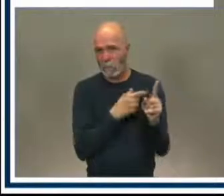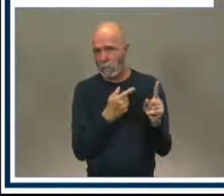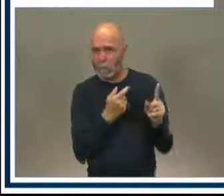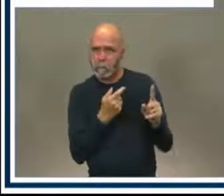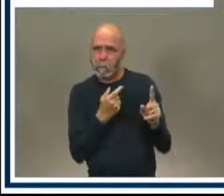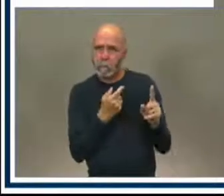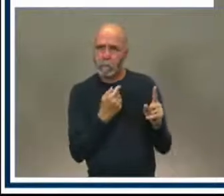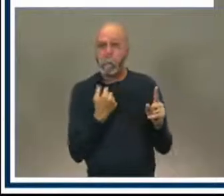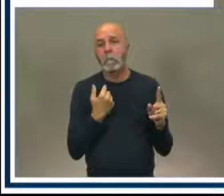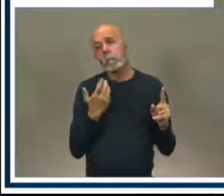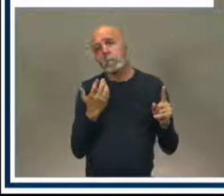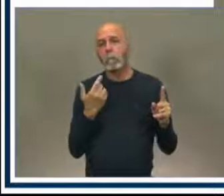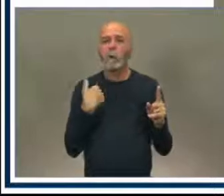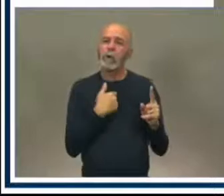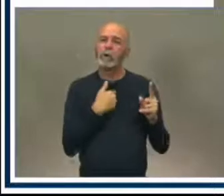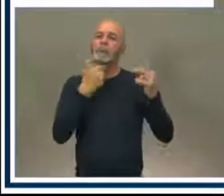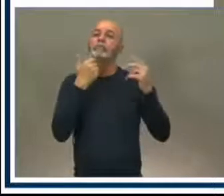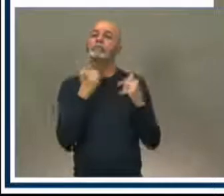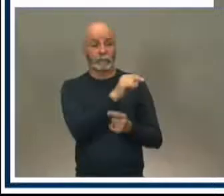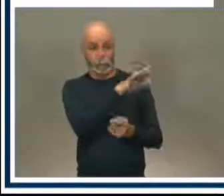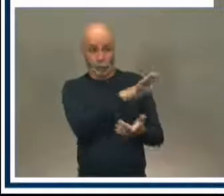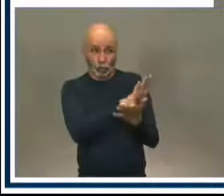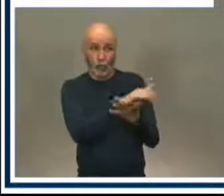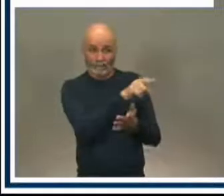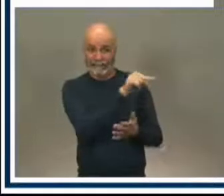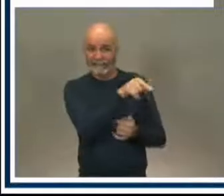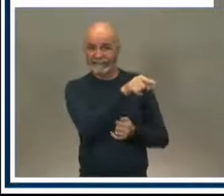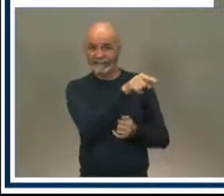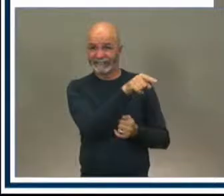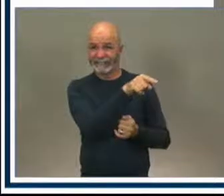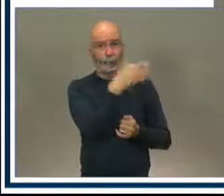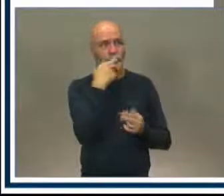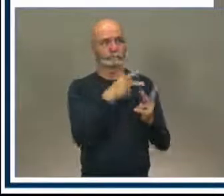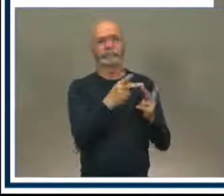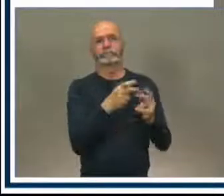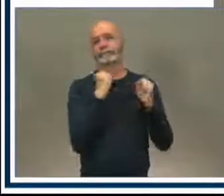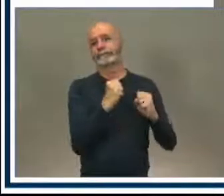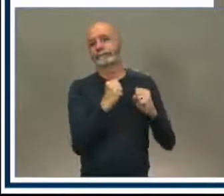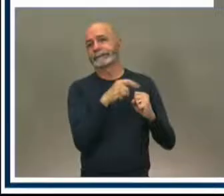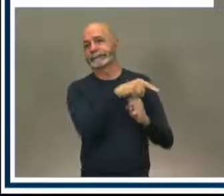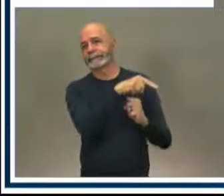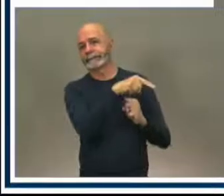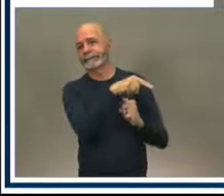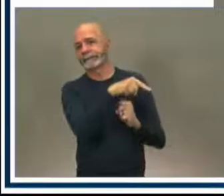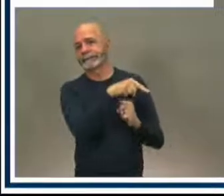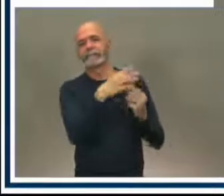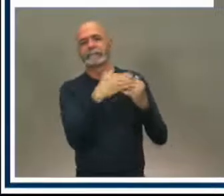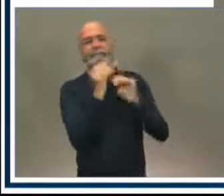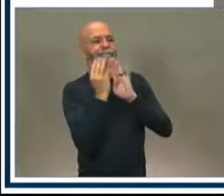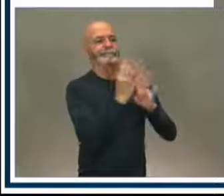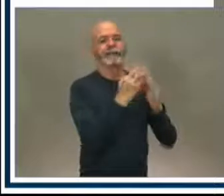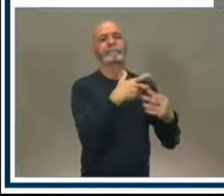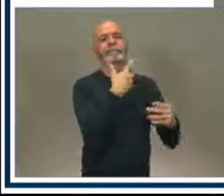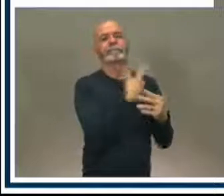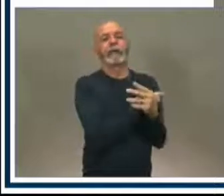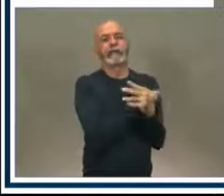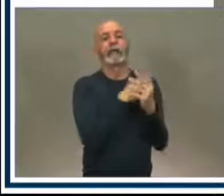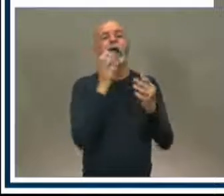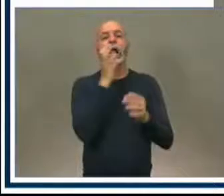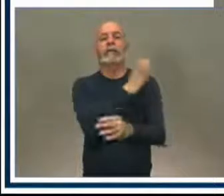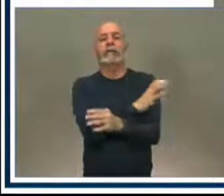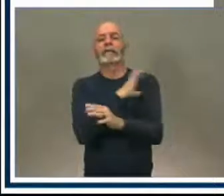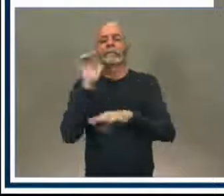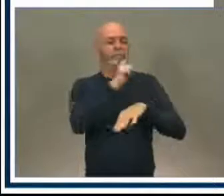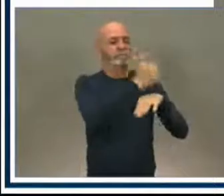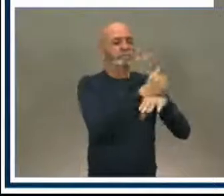of using schools as a convenient site to bring in vaccination clinics, and it's not just for students. We invite